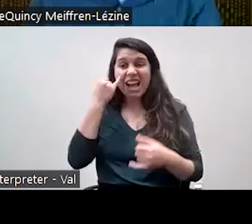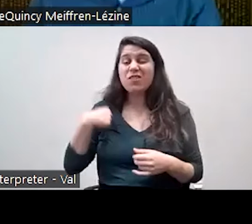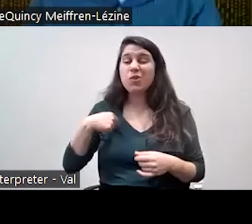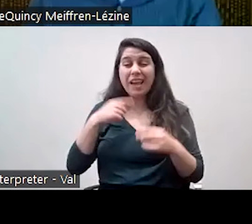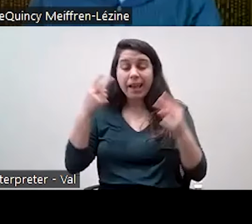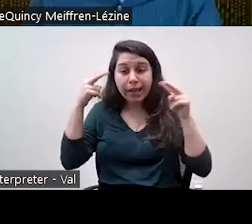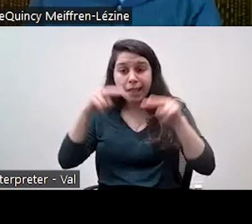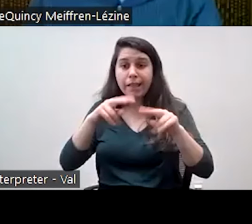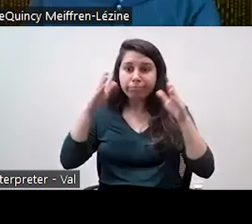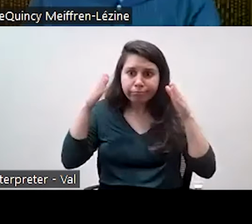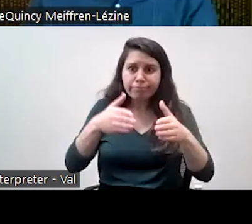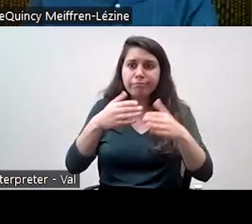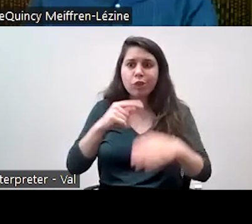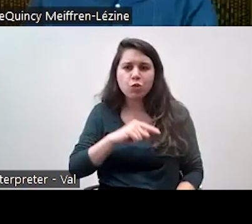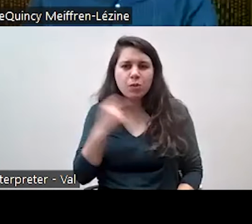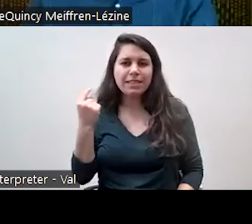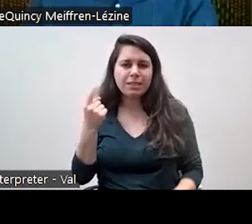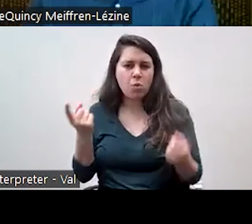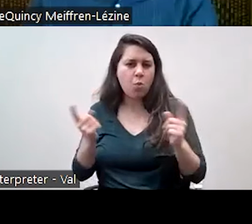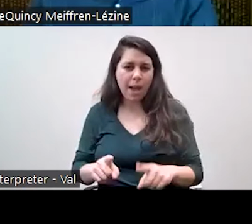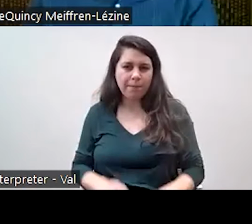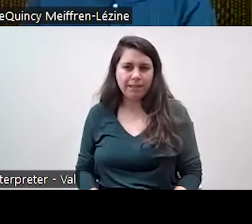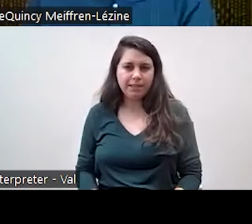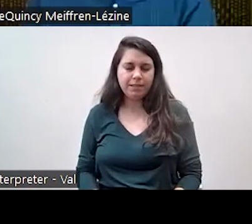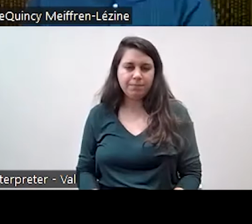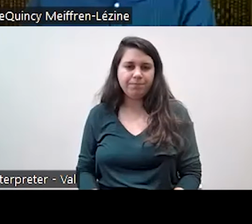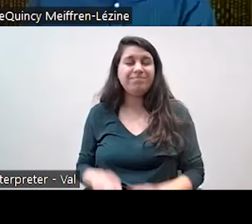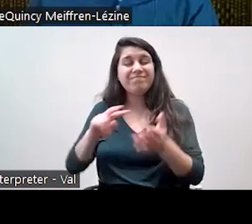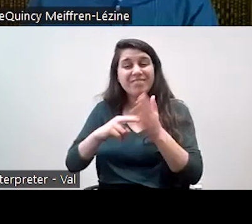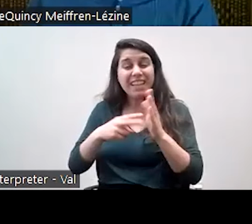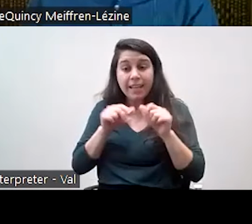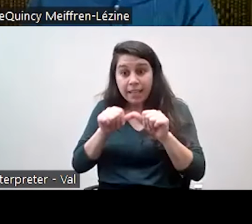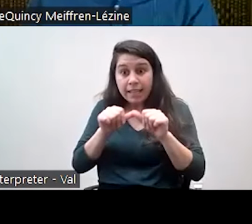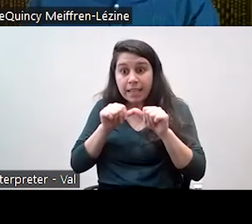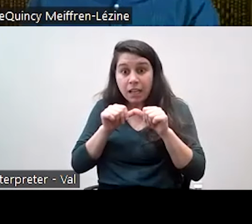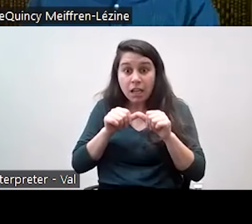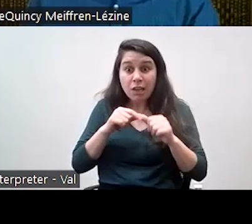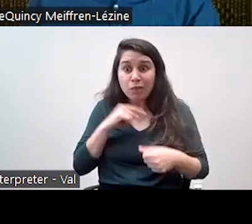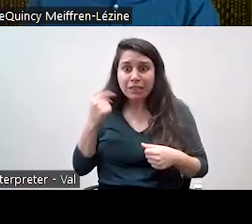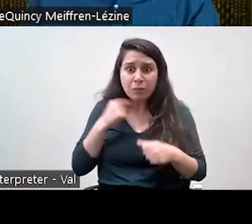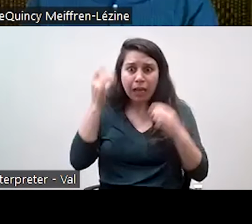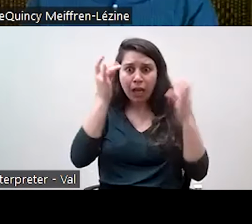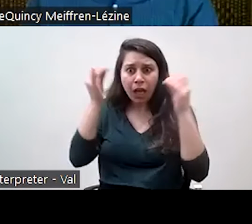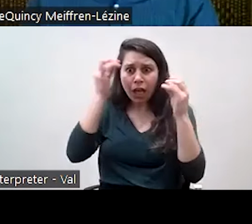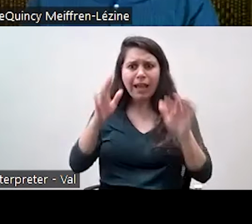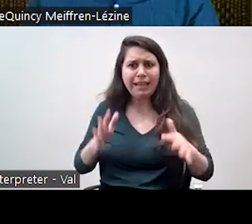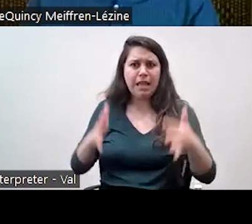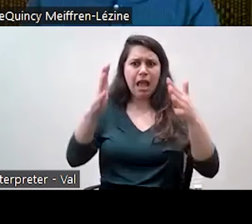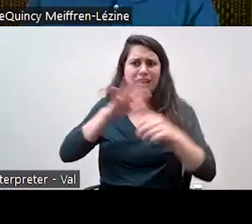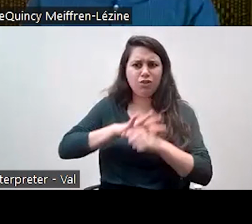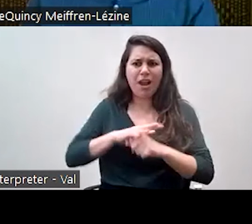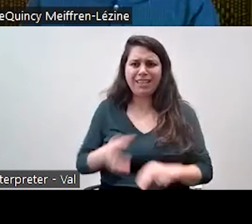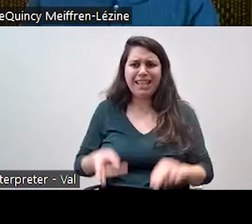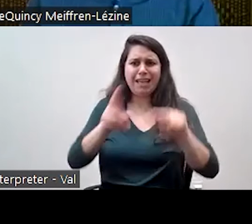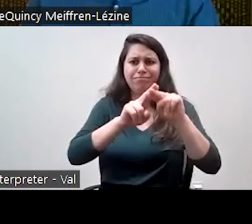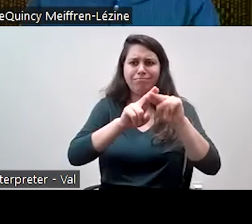this constant attention to risk, and so it elevates the anxiety and the stress level. This chronic elevation